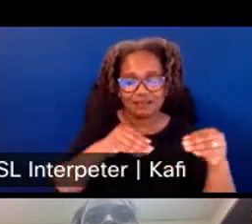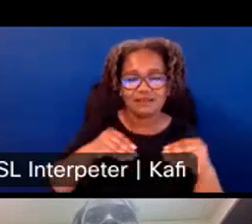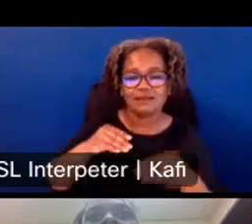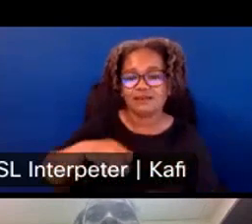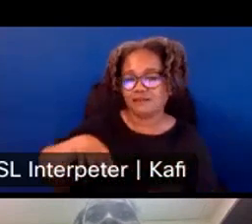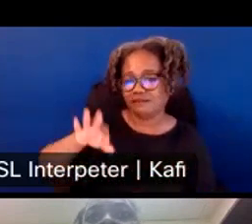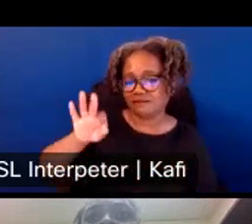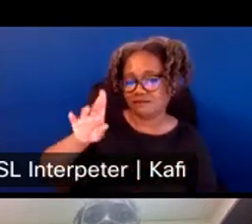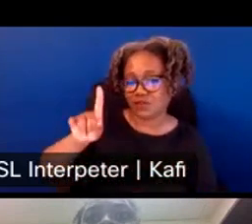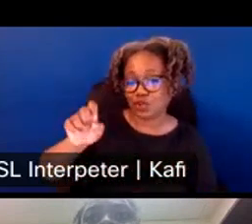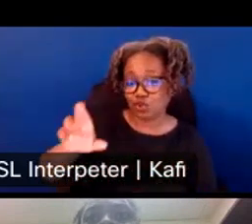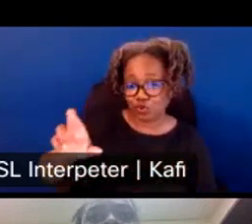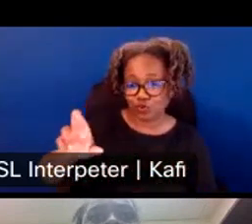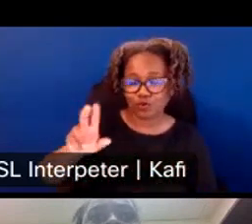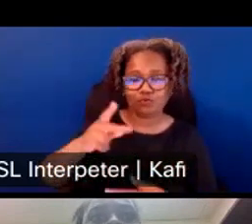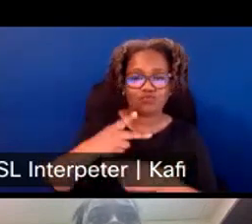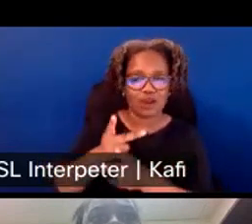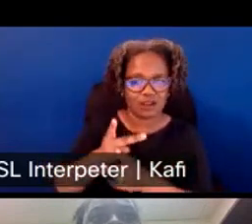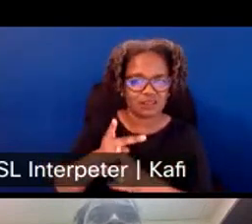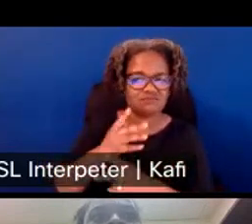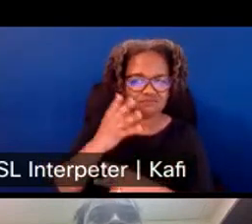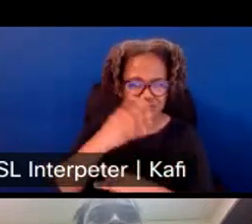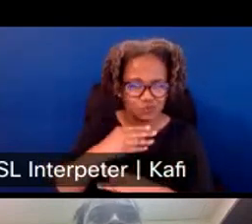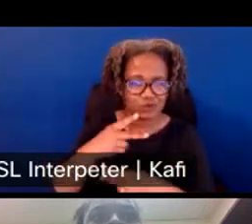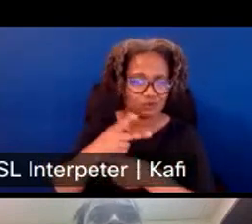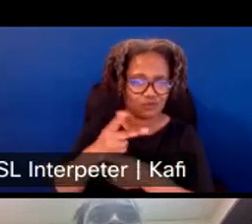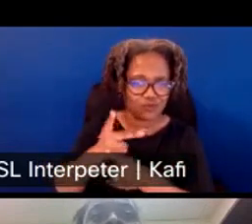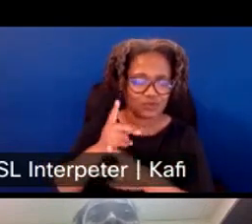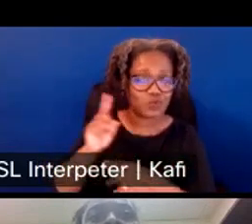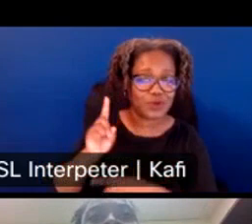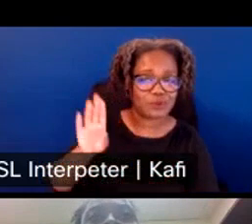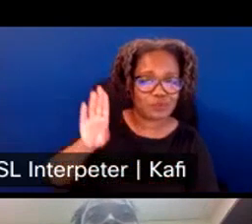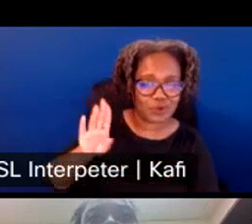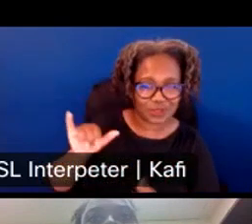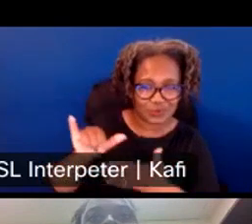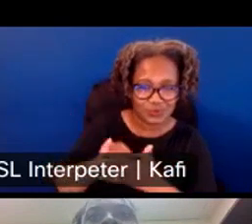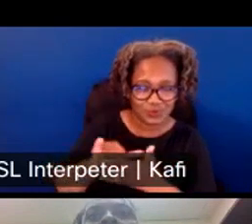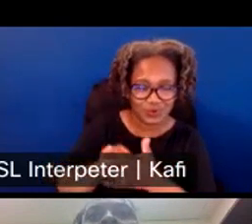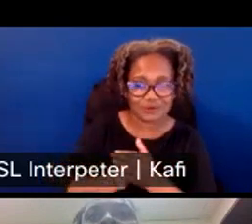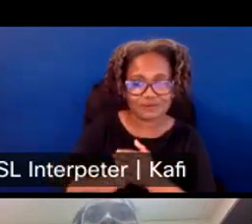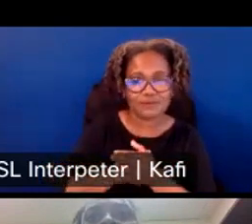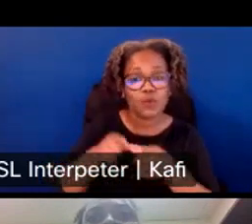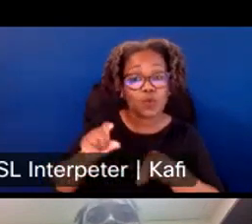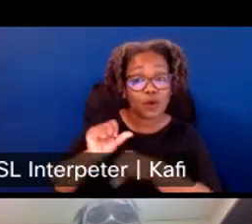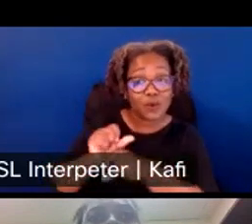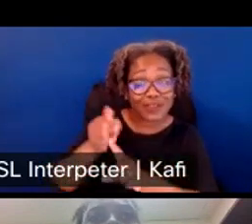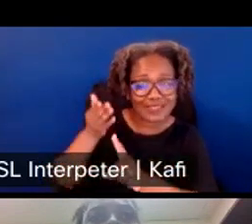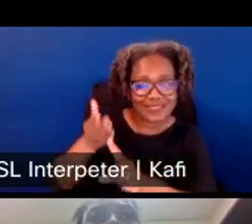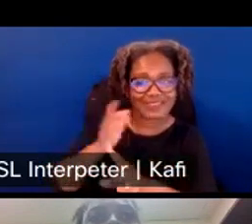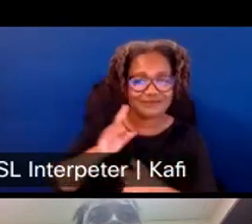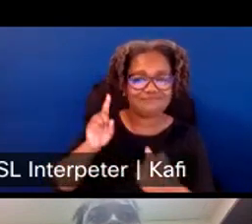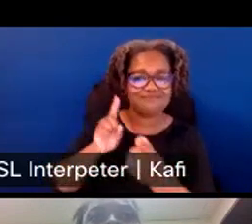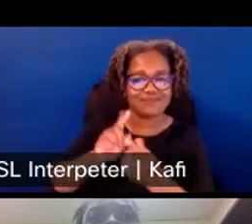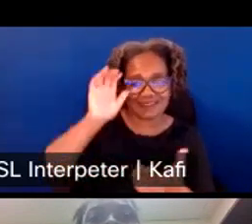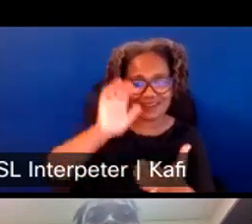College. While at Fuller, she met her husband, Dr. Joe L. Dudley Sr. Both were selling Fuller